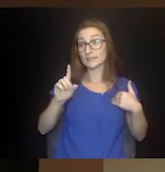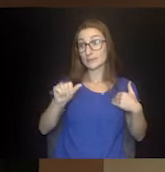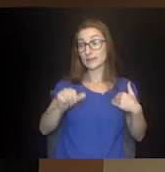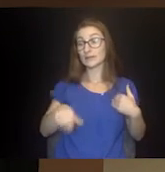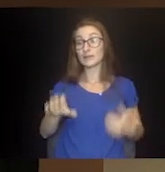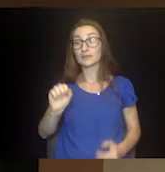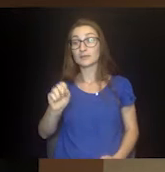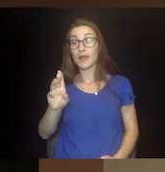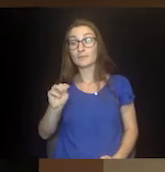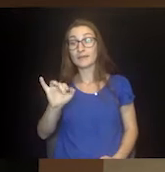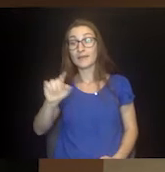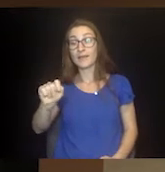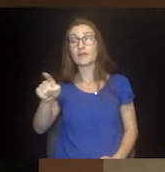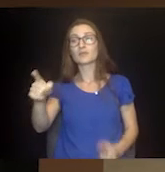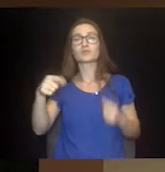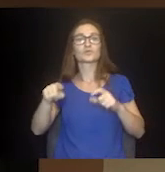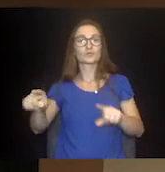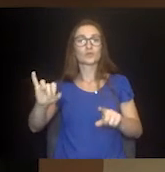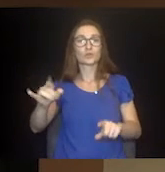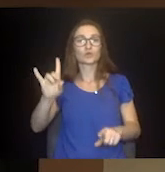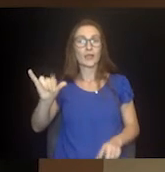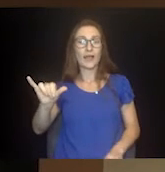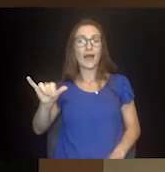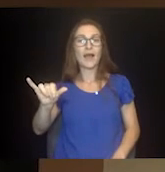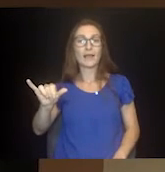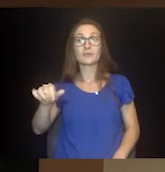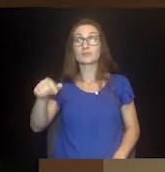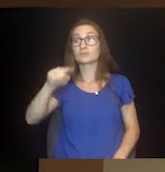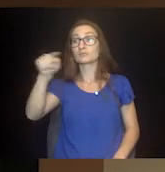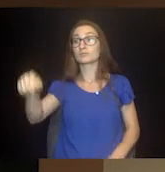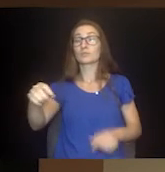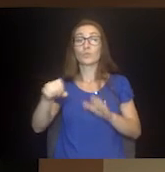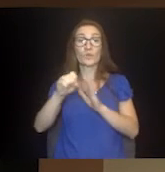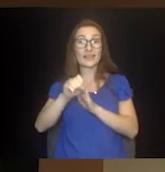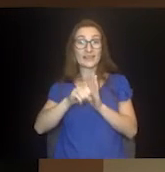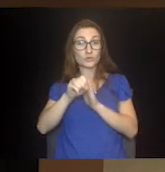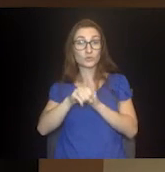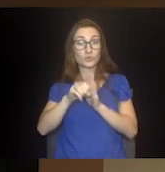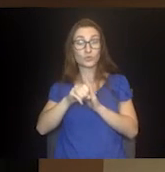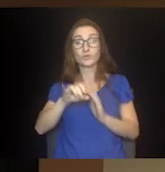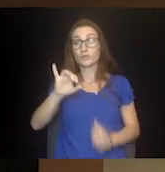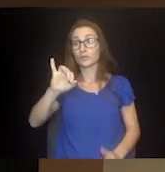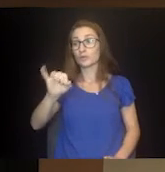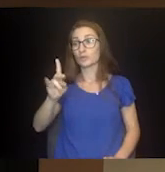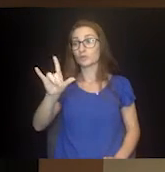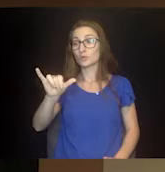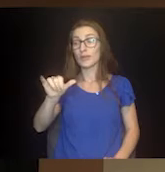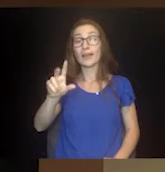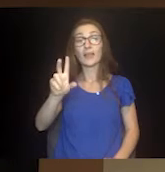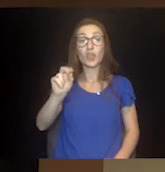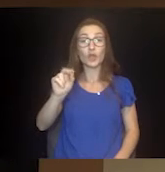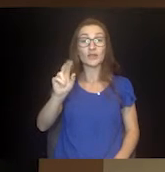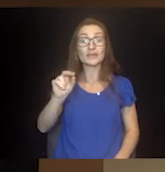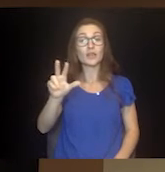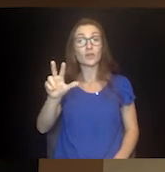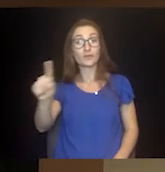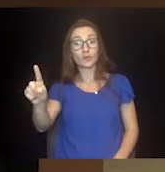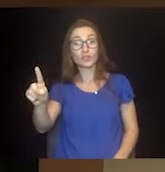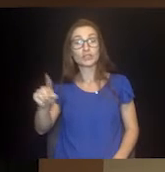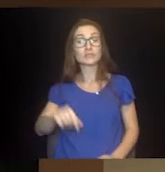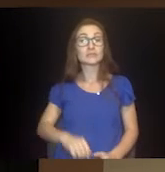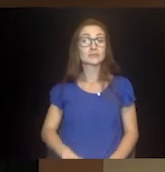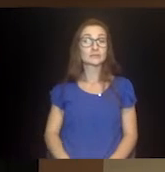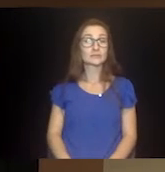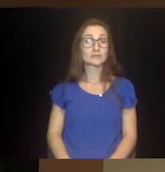for people with disabilities, and the summit is just in July and down in Orlando, and just on July 30th